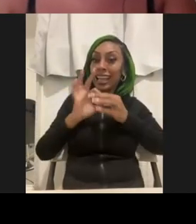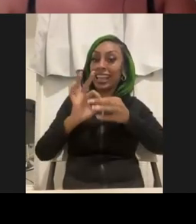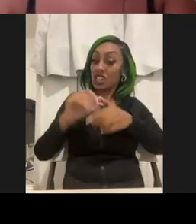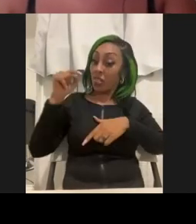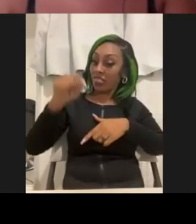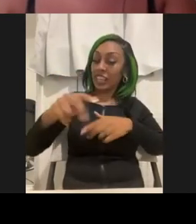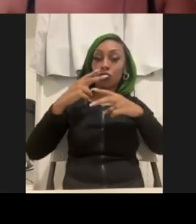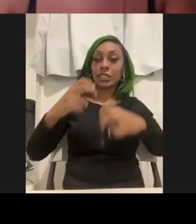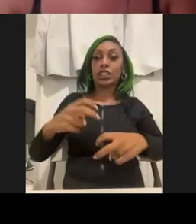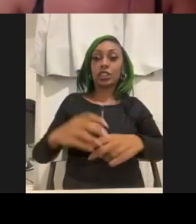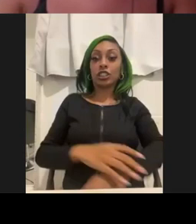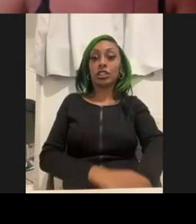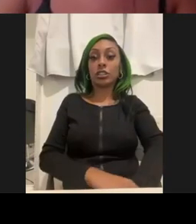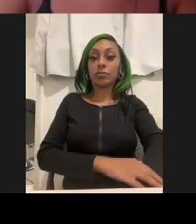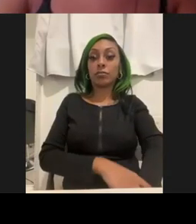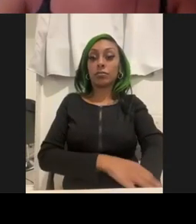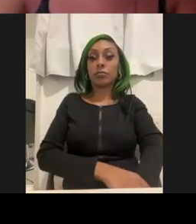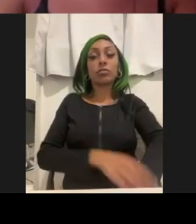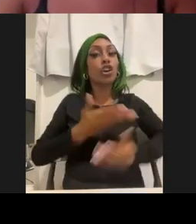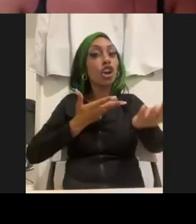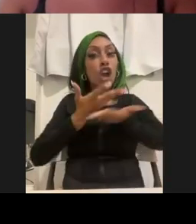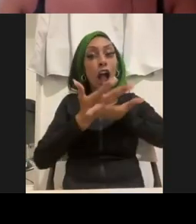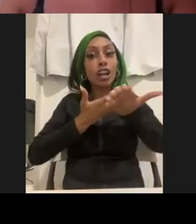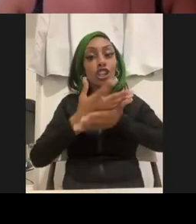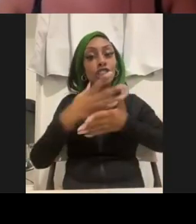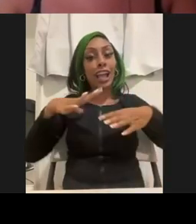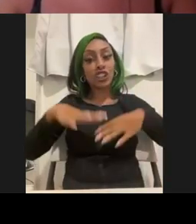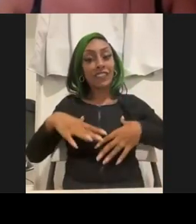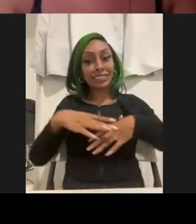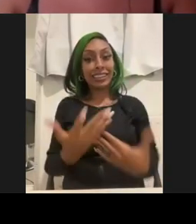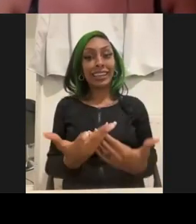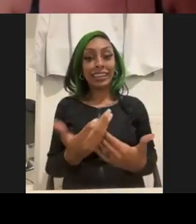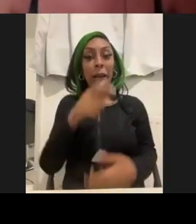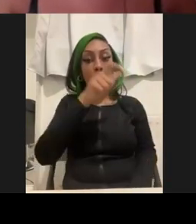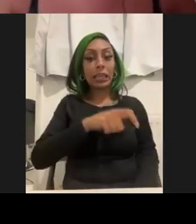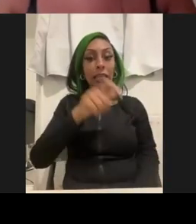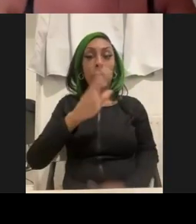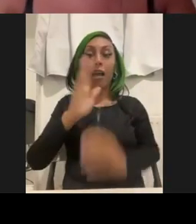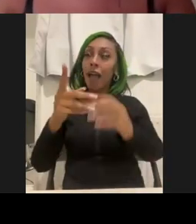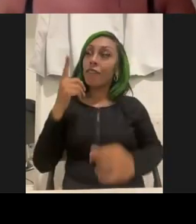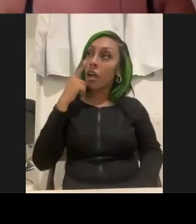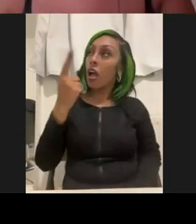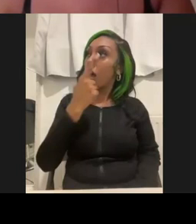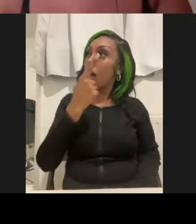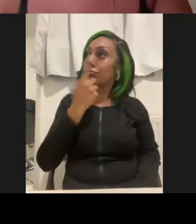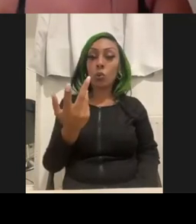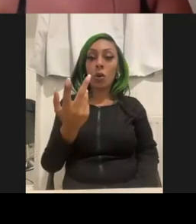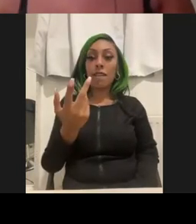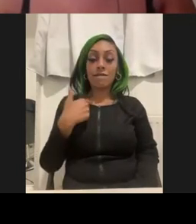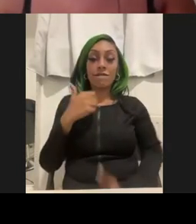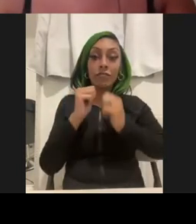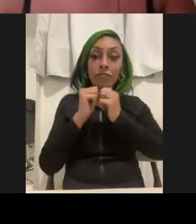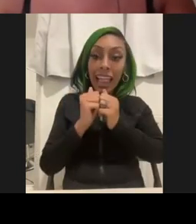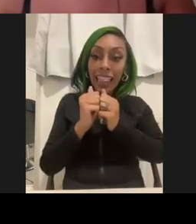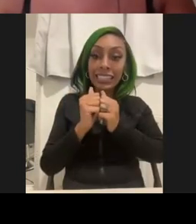research, consultation fatigue. For people who are having to prove the validity of their